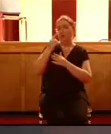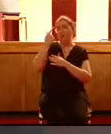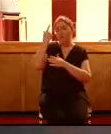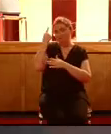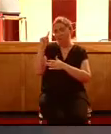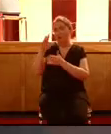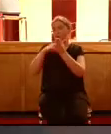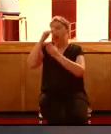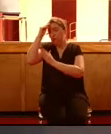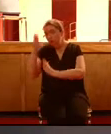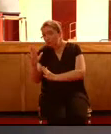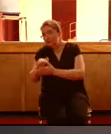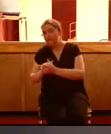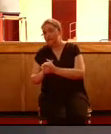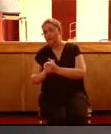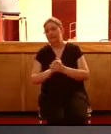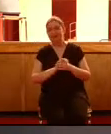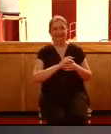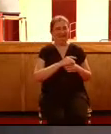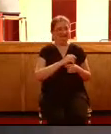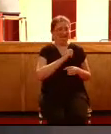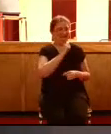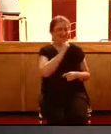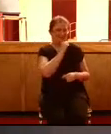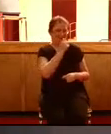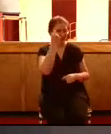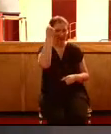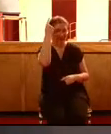I'm not even sure that I understand the question.